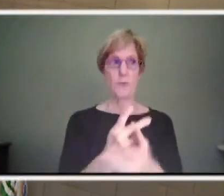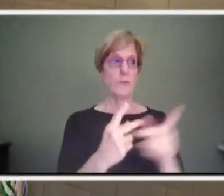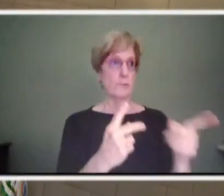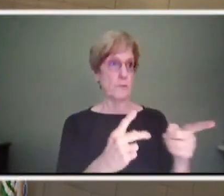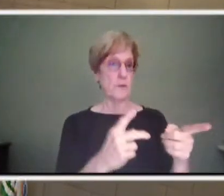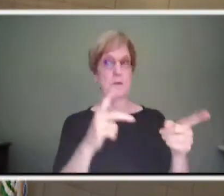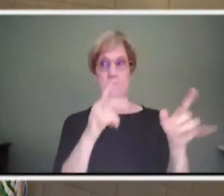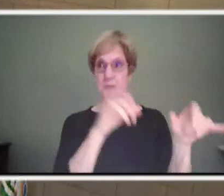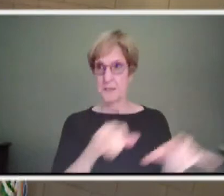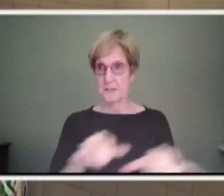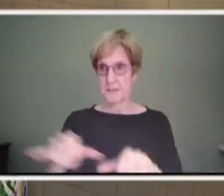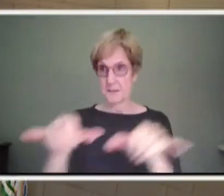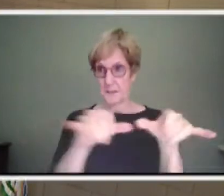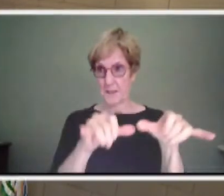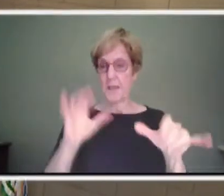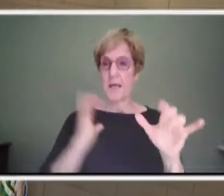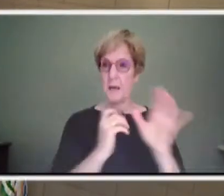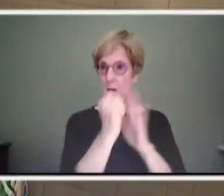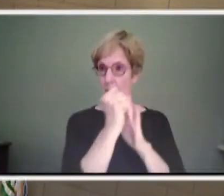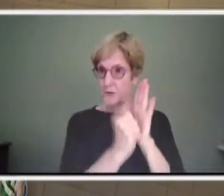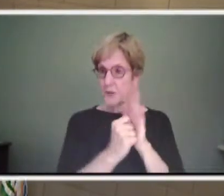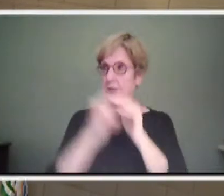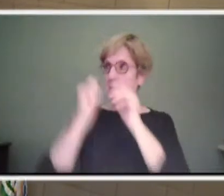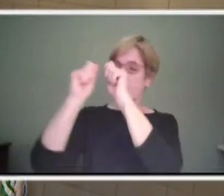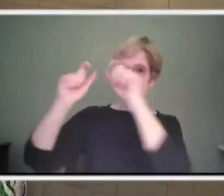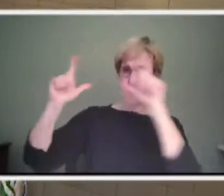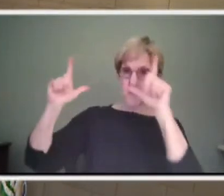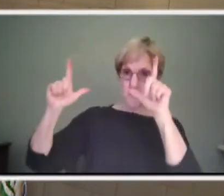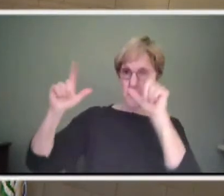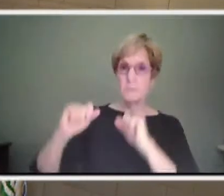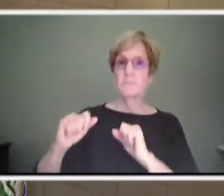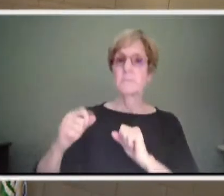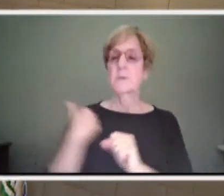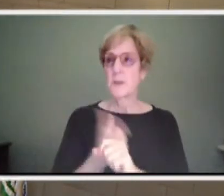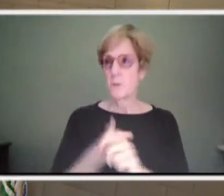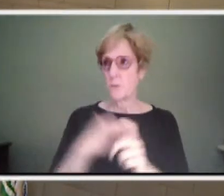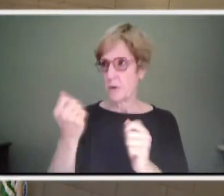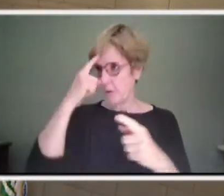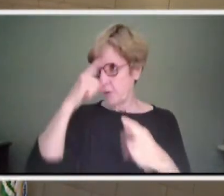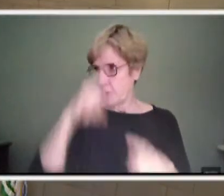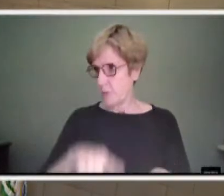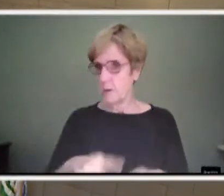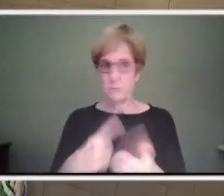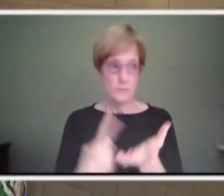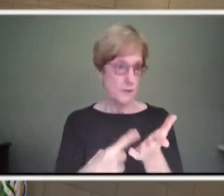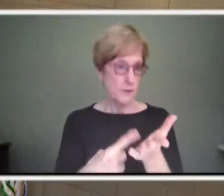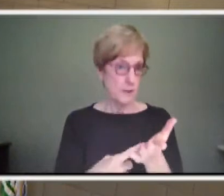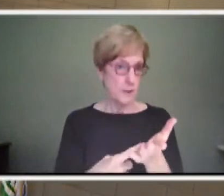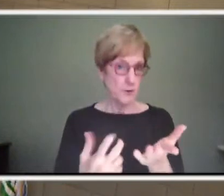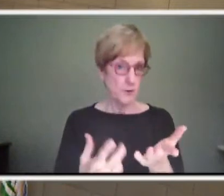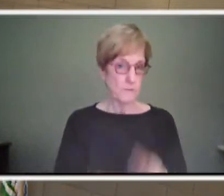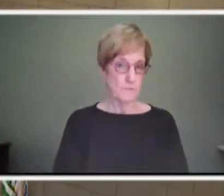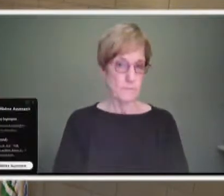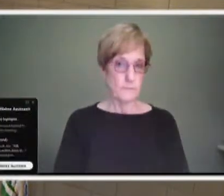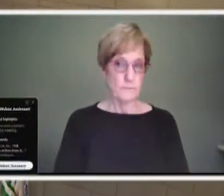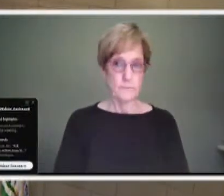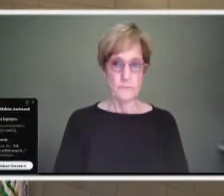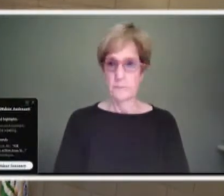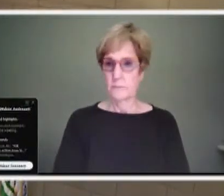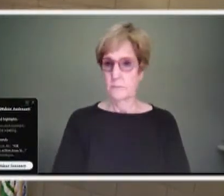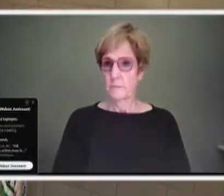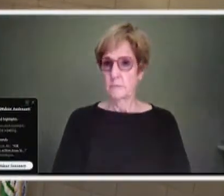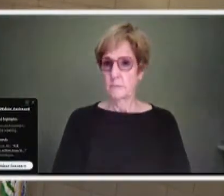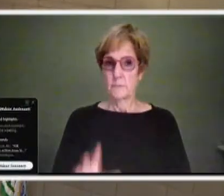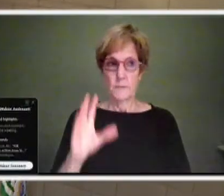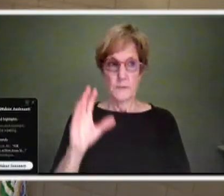as it appears in our agendas and on the screen as council's own. Do we have any discussion of that motion? Hearing none,